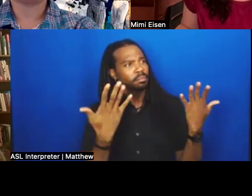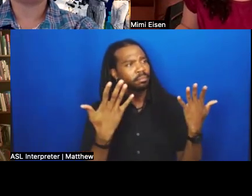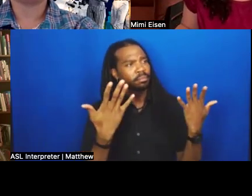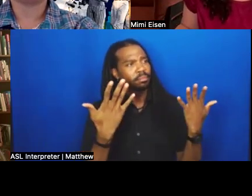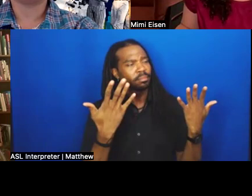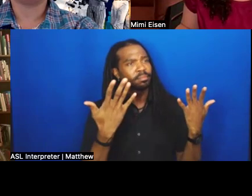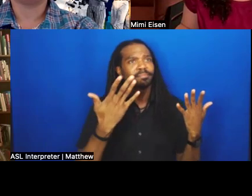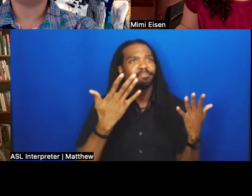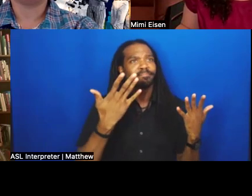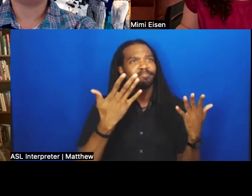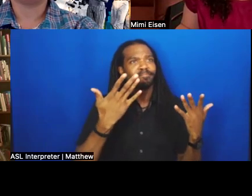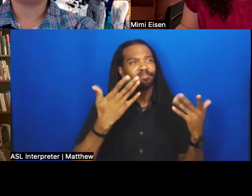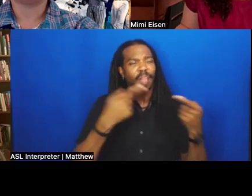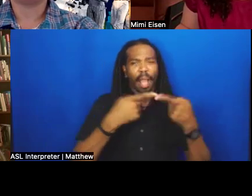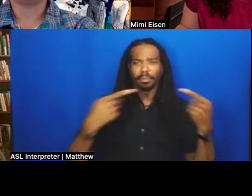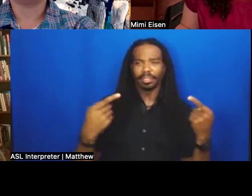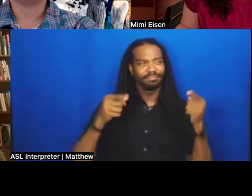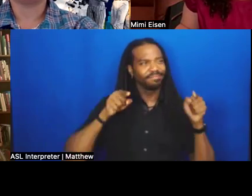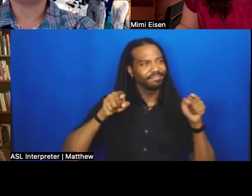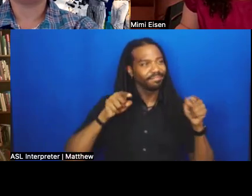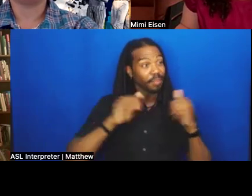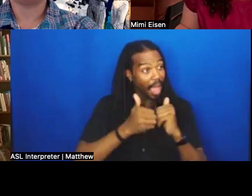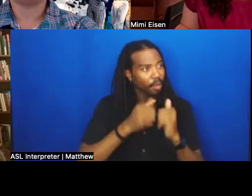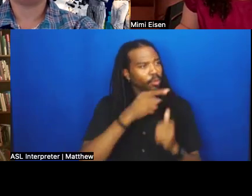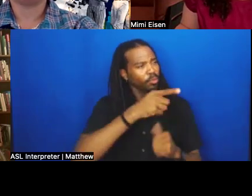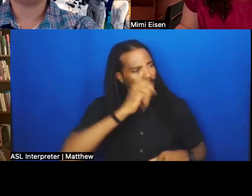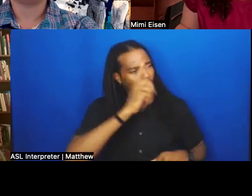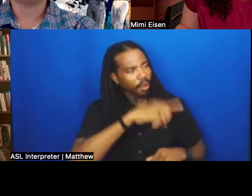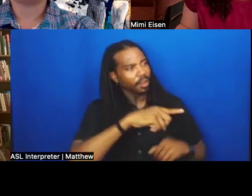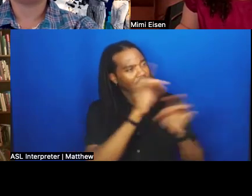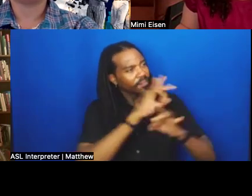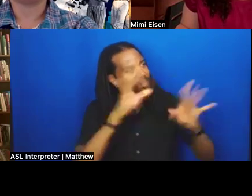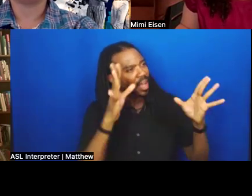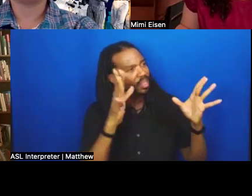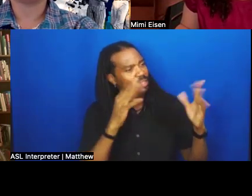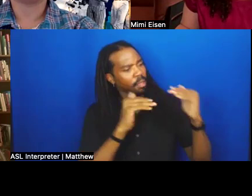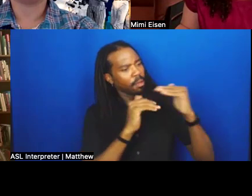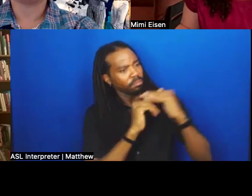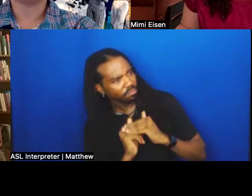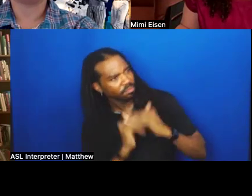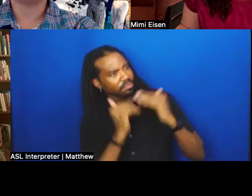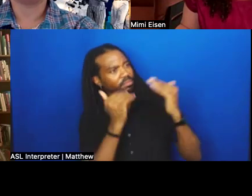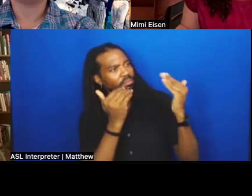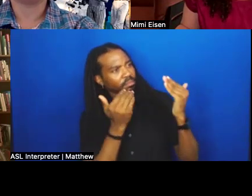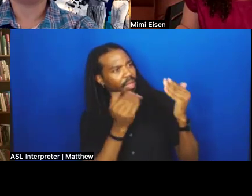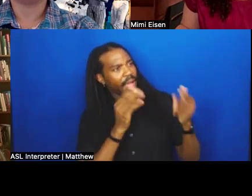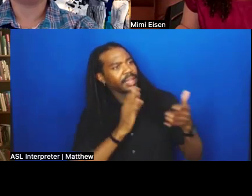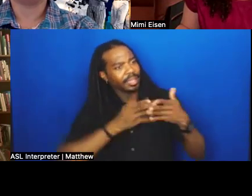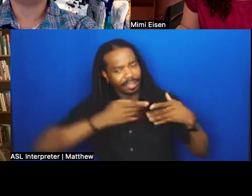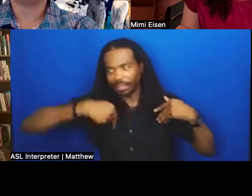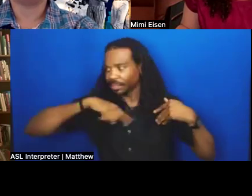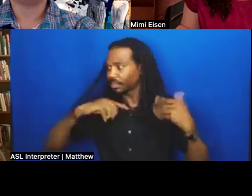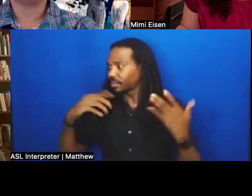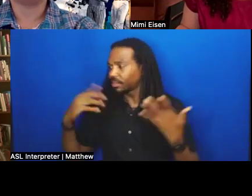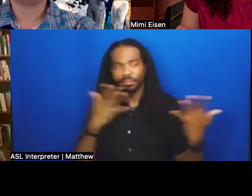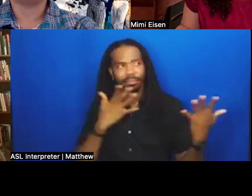in detaining by fraud and violence so numerous a part of my brethren, under groaning captivity